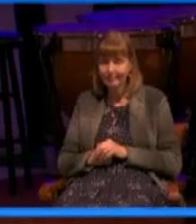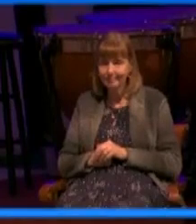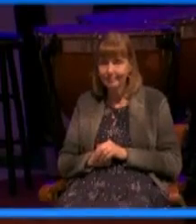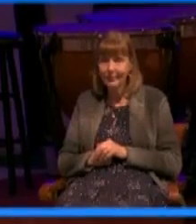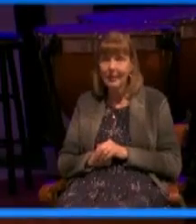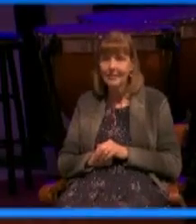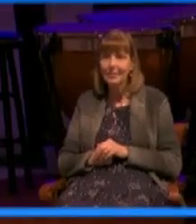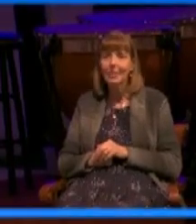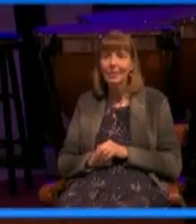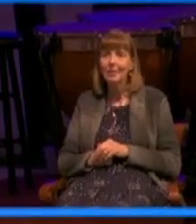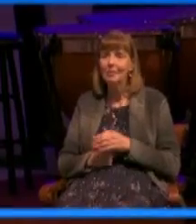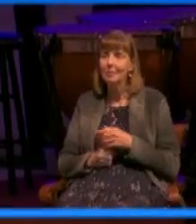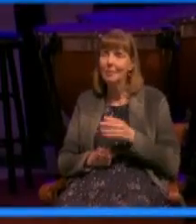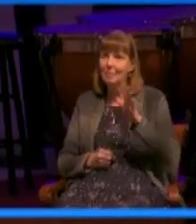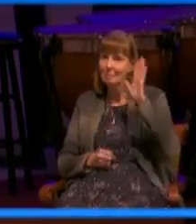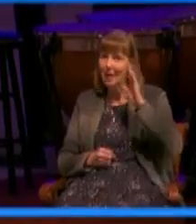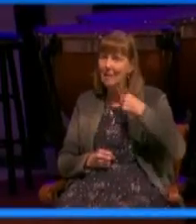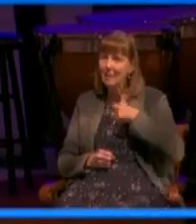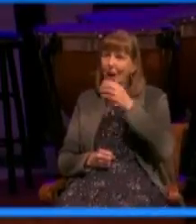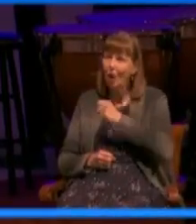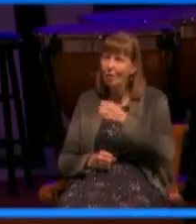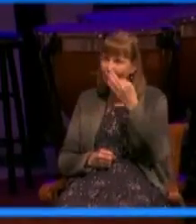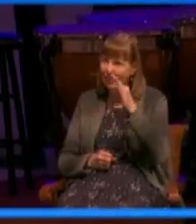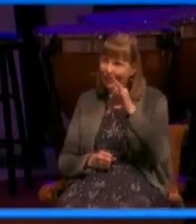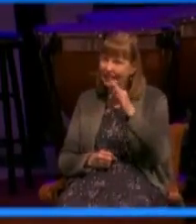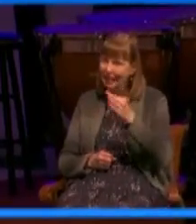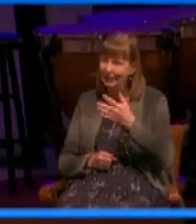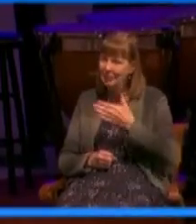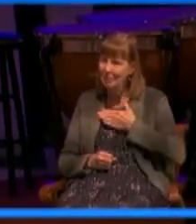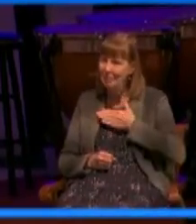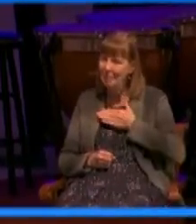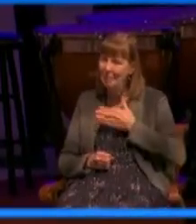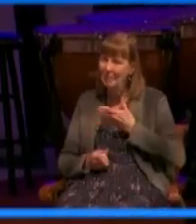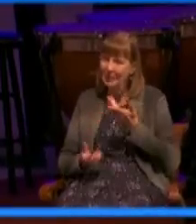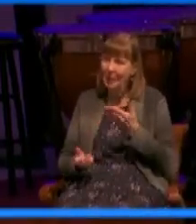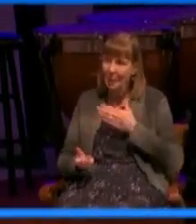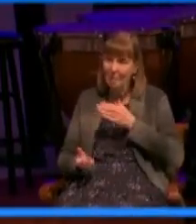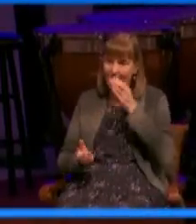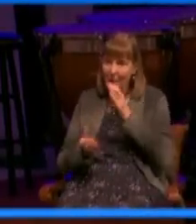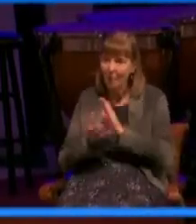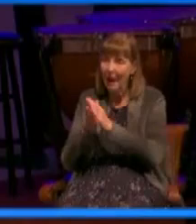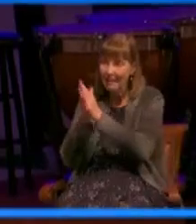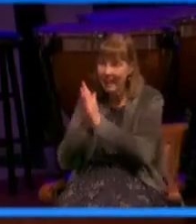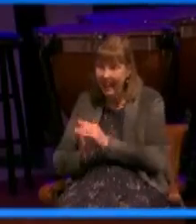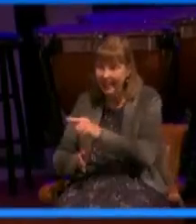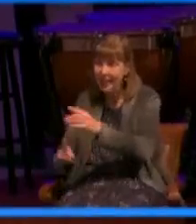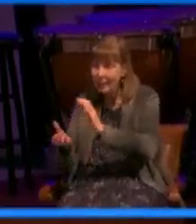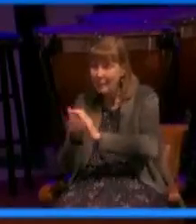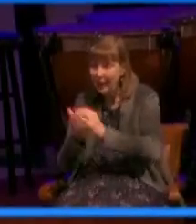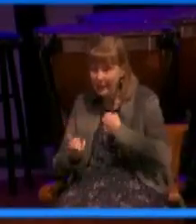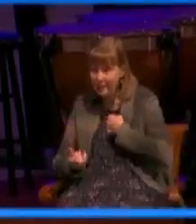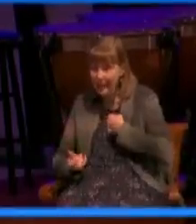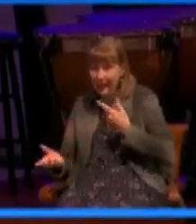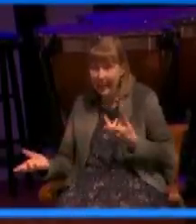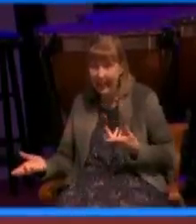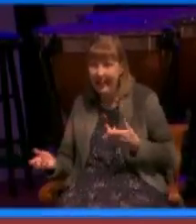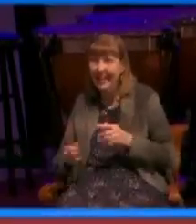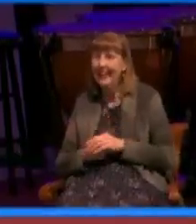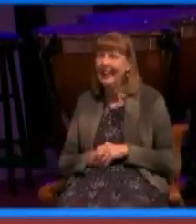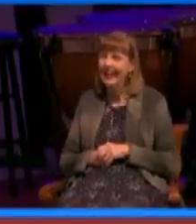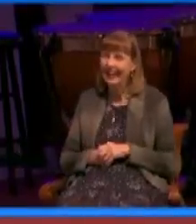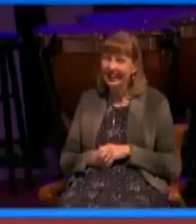19 years old, I popped a question to my wife. We've been married 21 years. August will be 22 years, best 22 years of her life, of